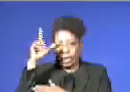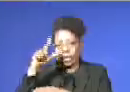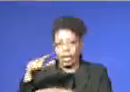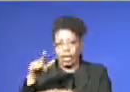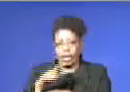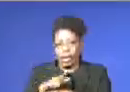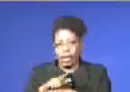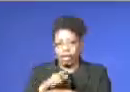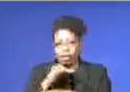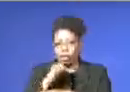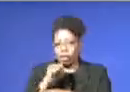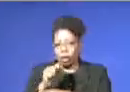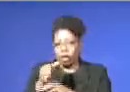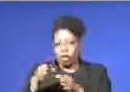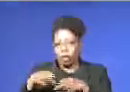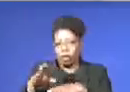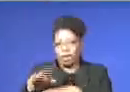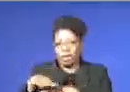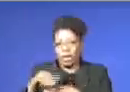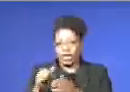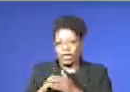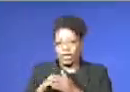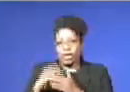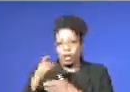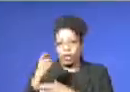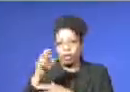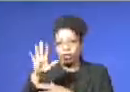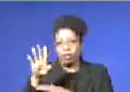tournament so far, taking this one